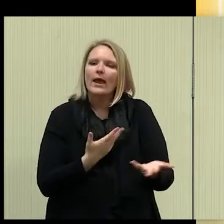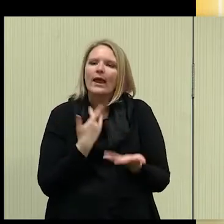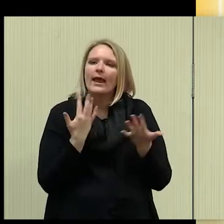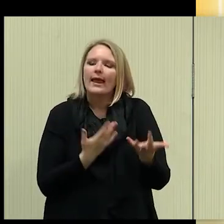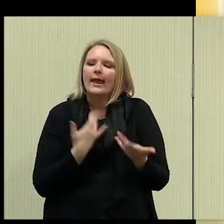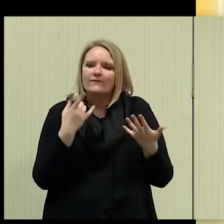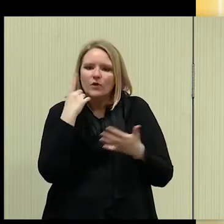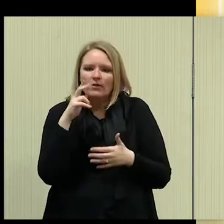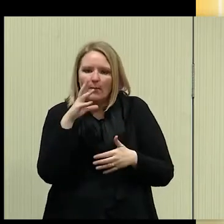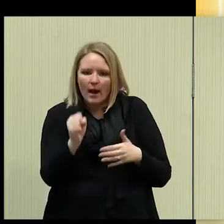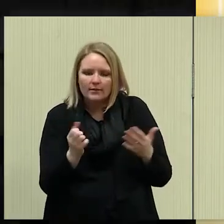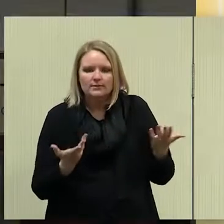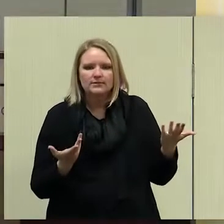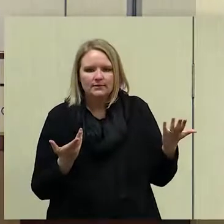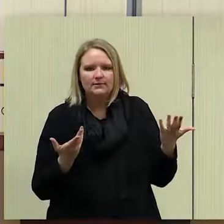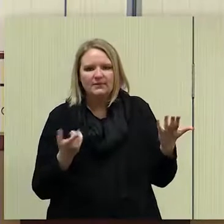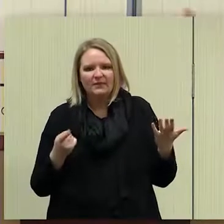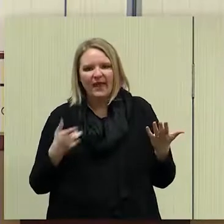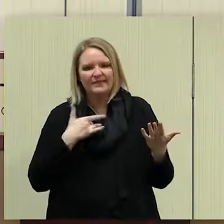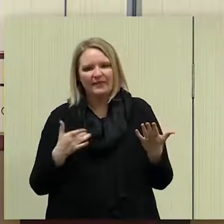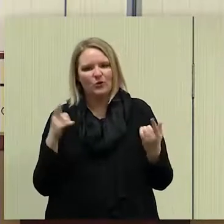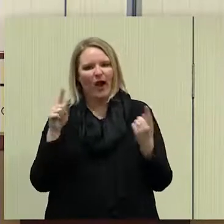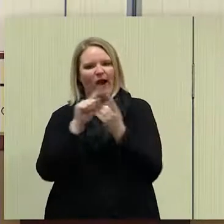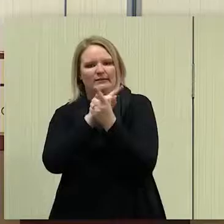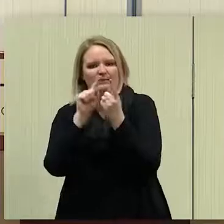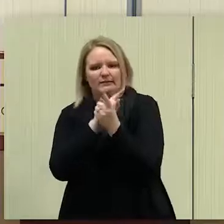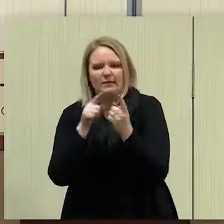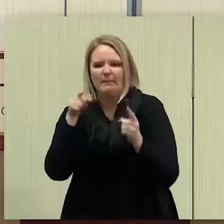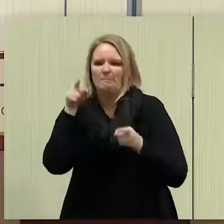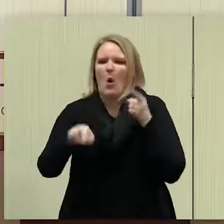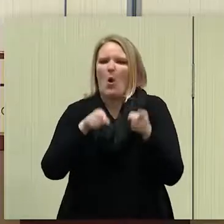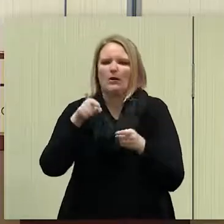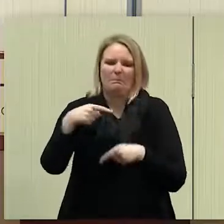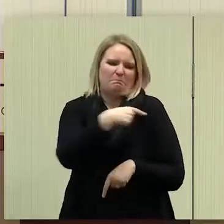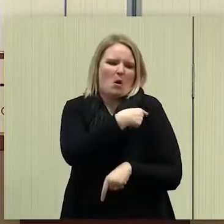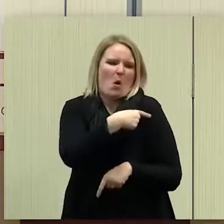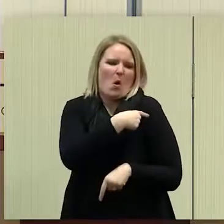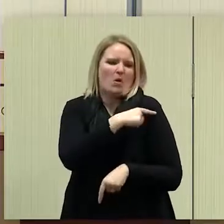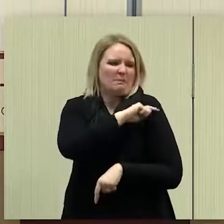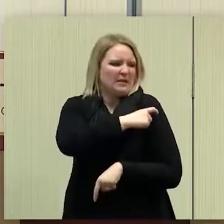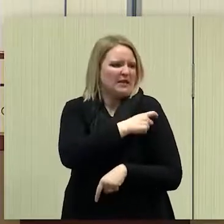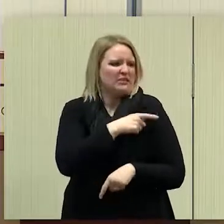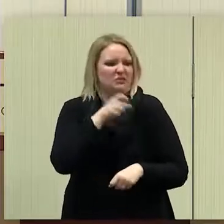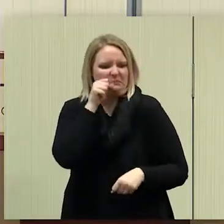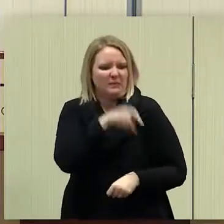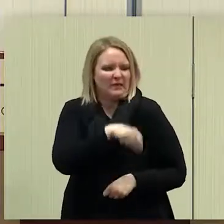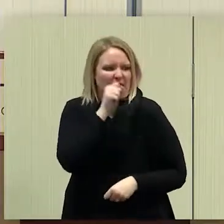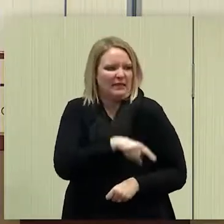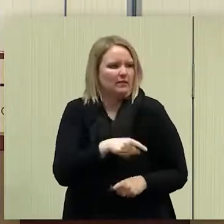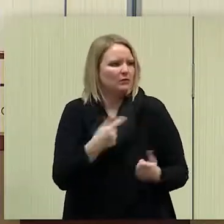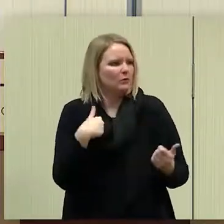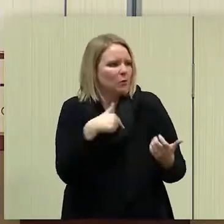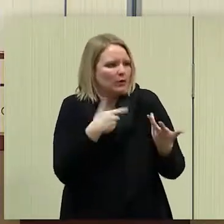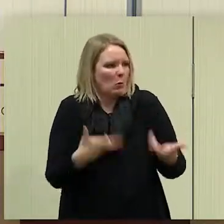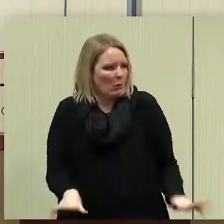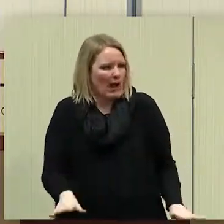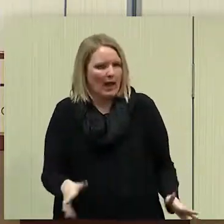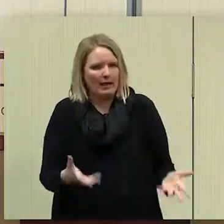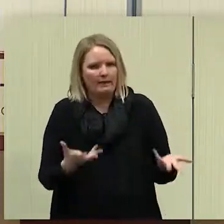their bus to come. That's when they're in each other's personal space, they're poking each other, they're spitting on the ground, they're doing things we might not want them to